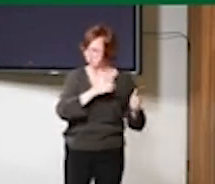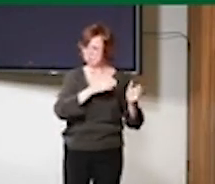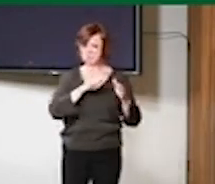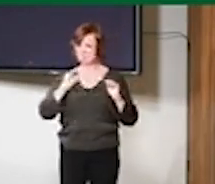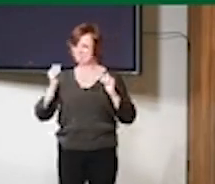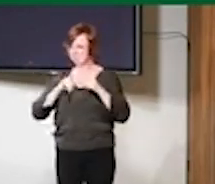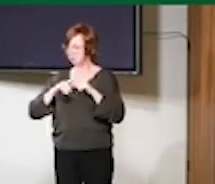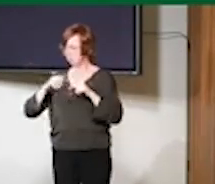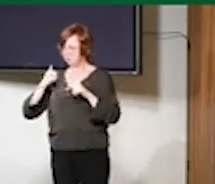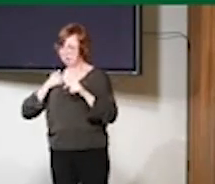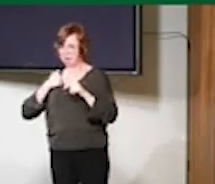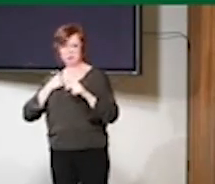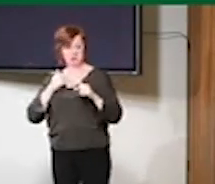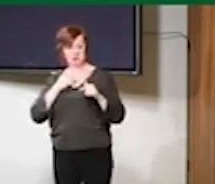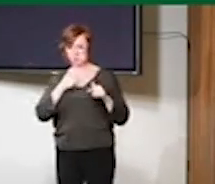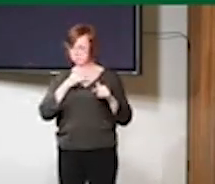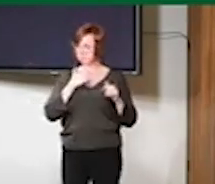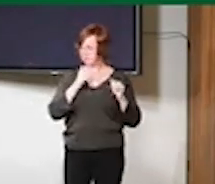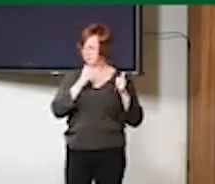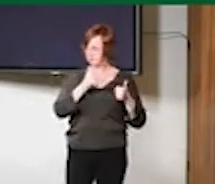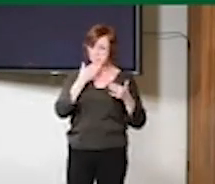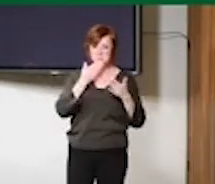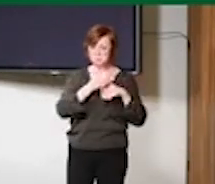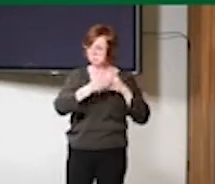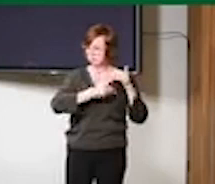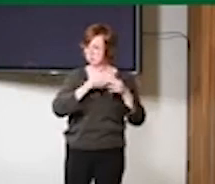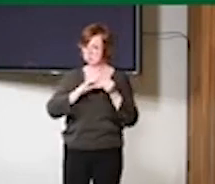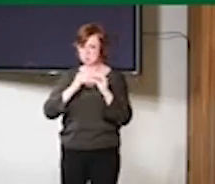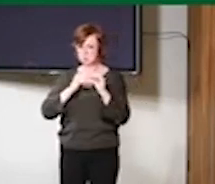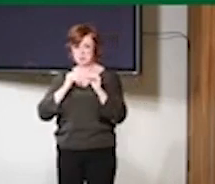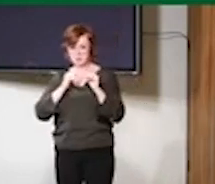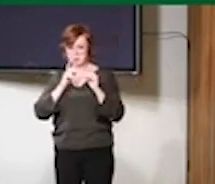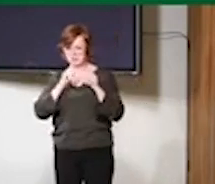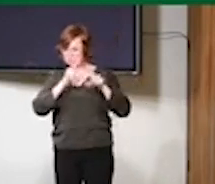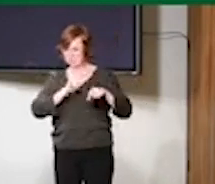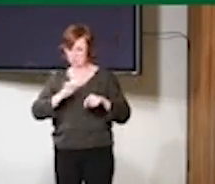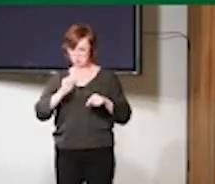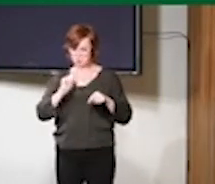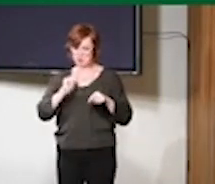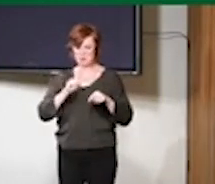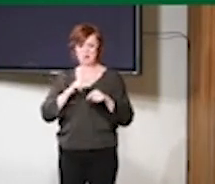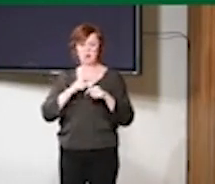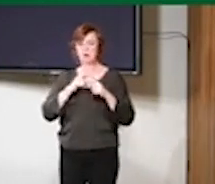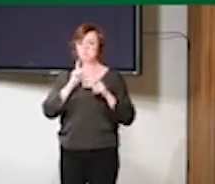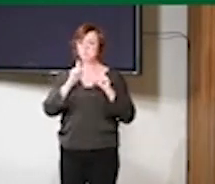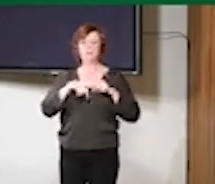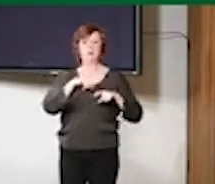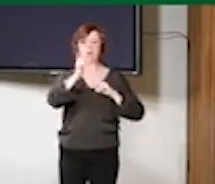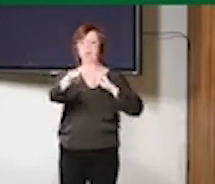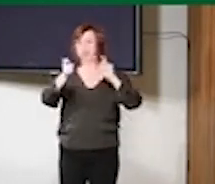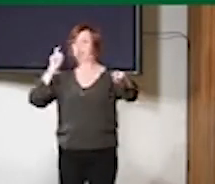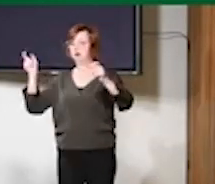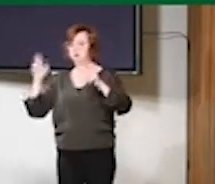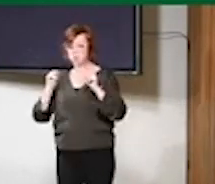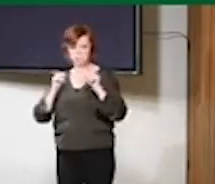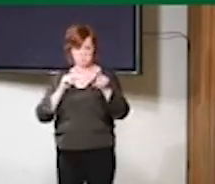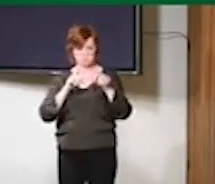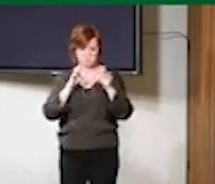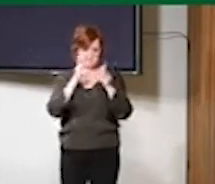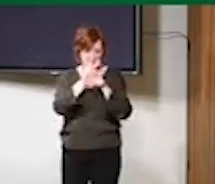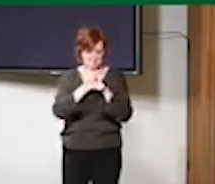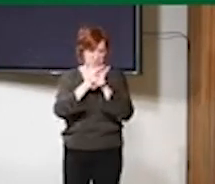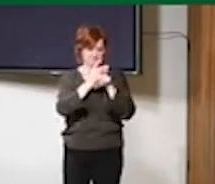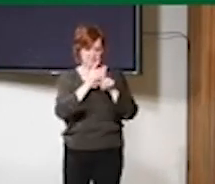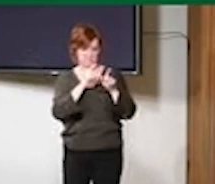focused those tests into the areas of society where they need to be focused. But we also feel that putting forward restrictions